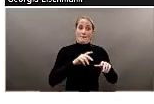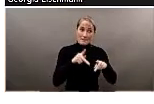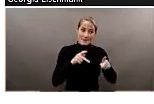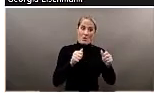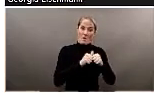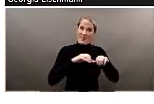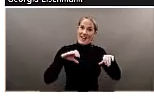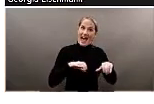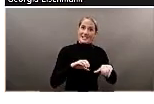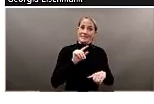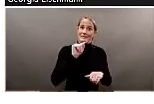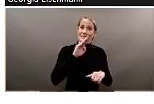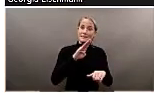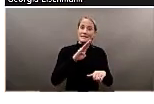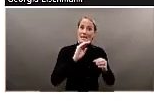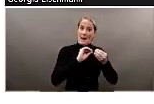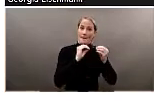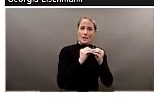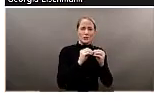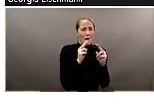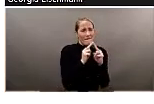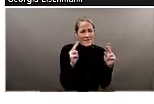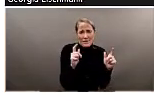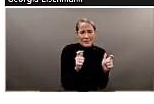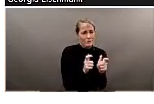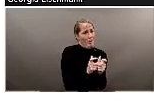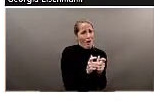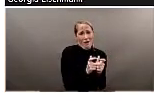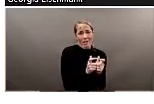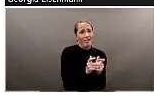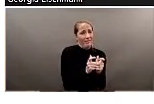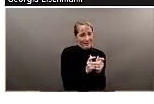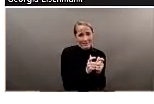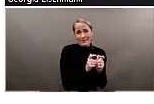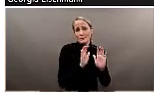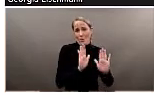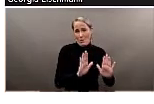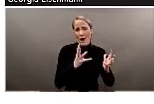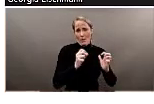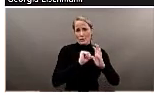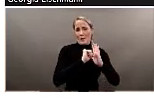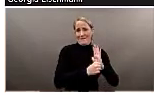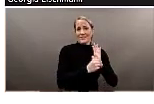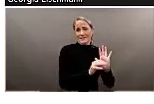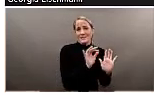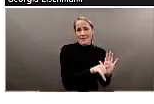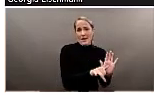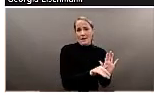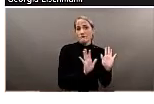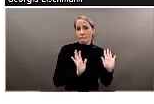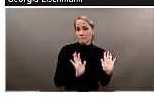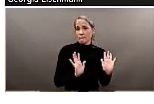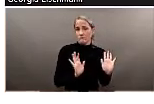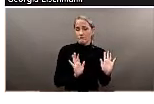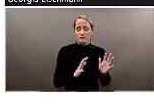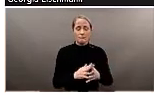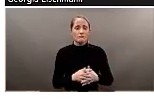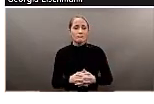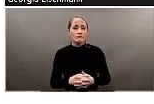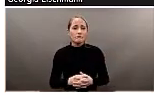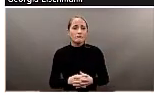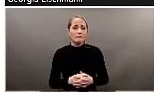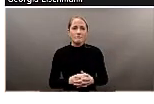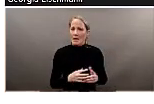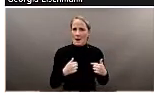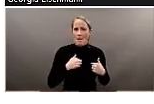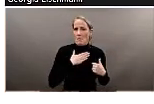very small, and there's great monitoring to protect individuals. And latent TB doesn't mean that they have active TB or will have active